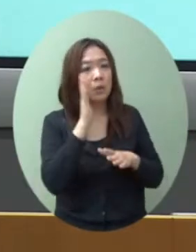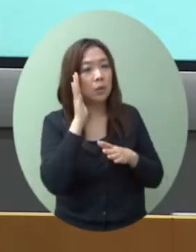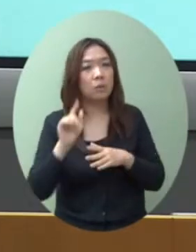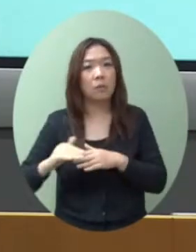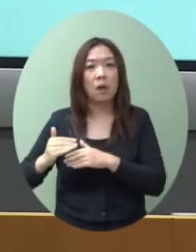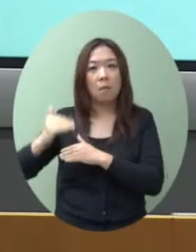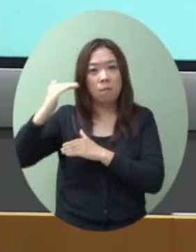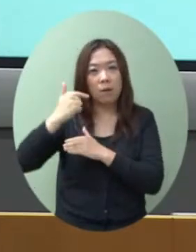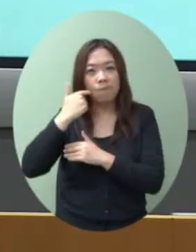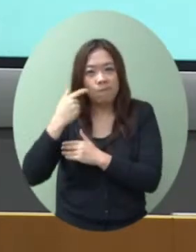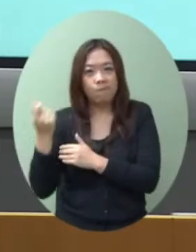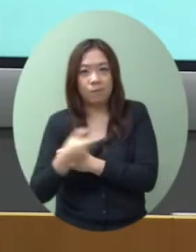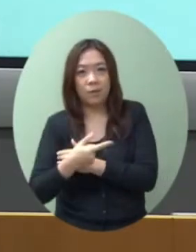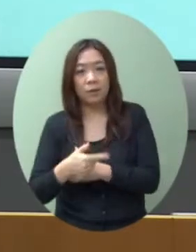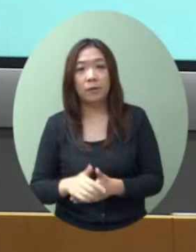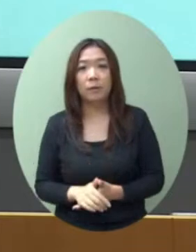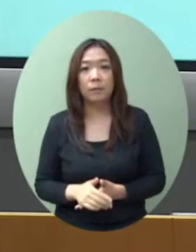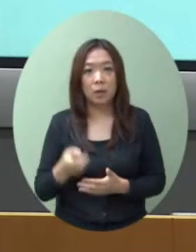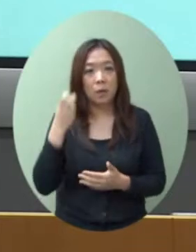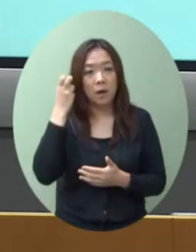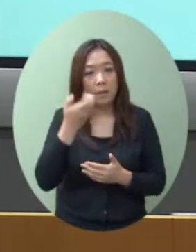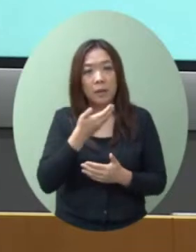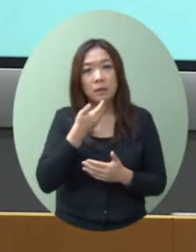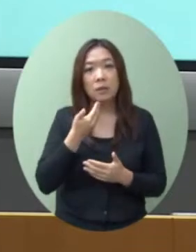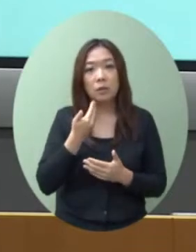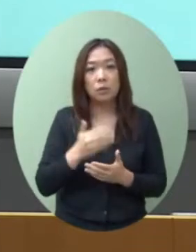the requirement, the anti-infection